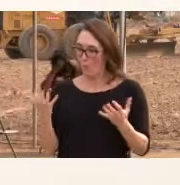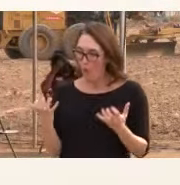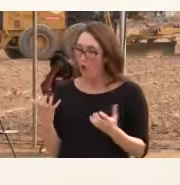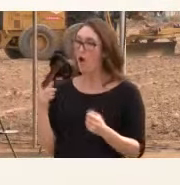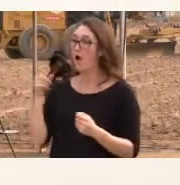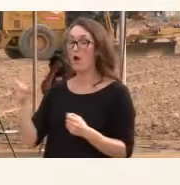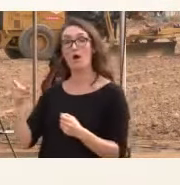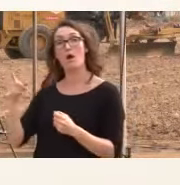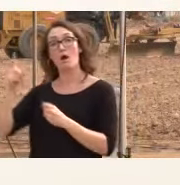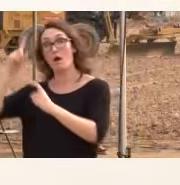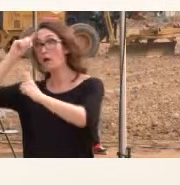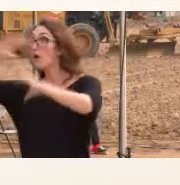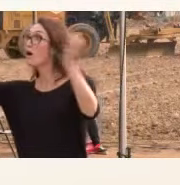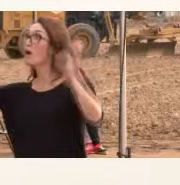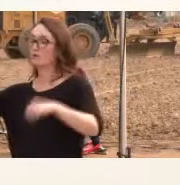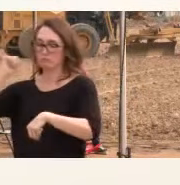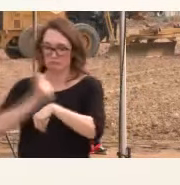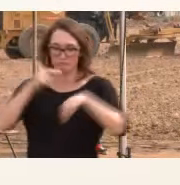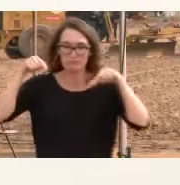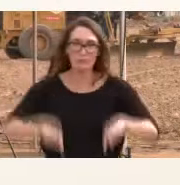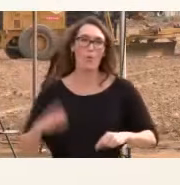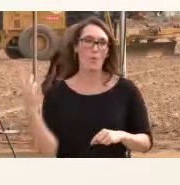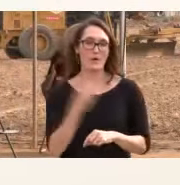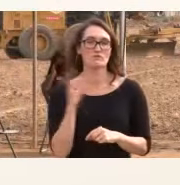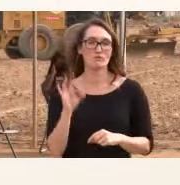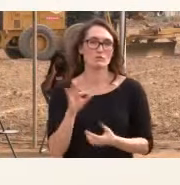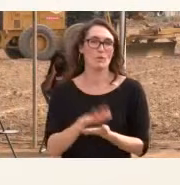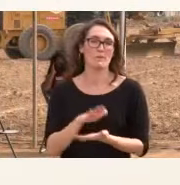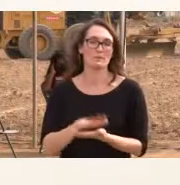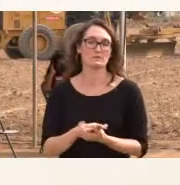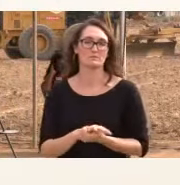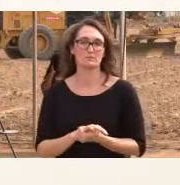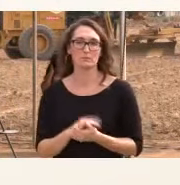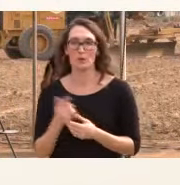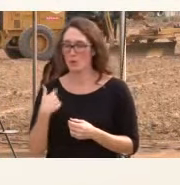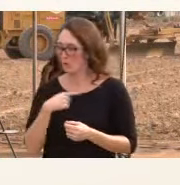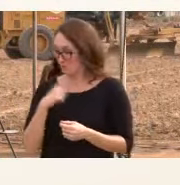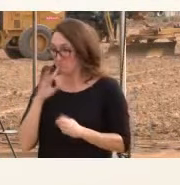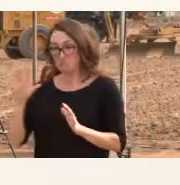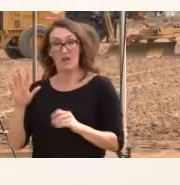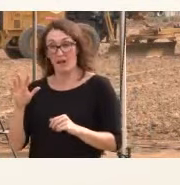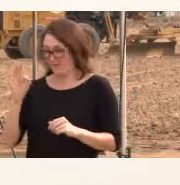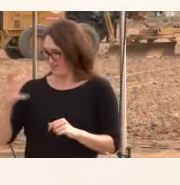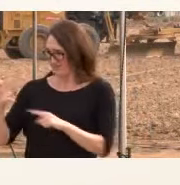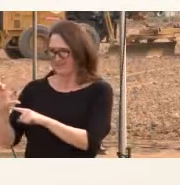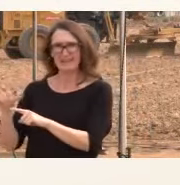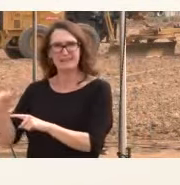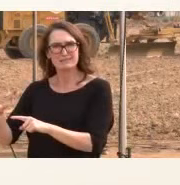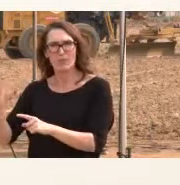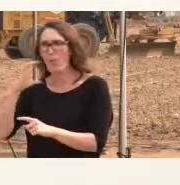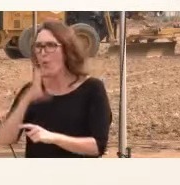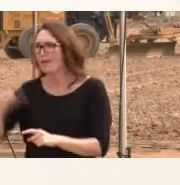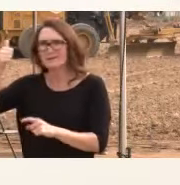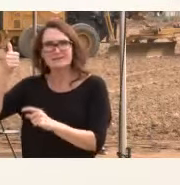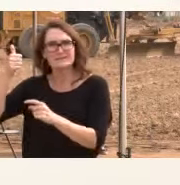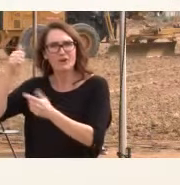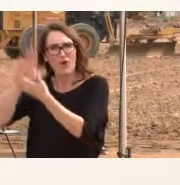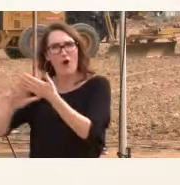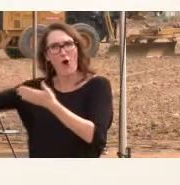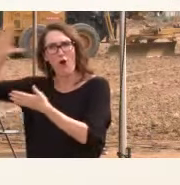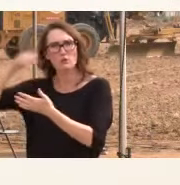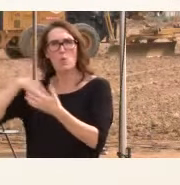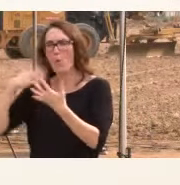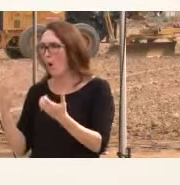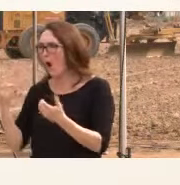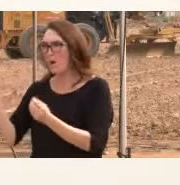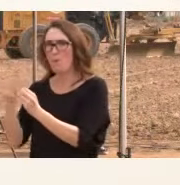in West Fresno written into the bond. We insisted that Fresno City College, the oldest campus in the state, get